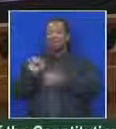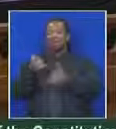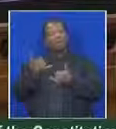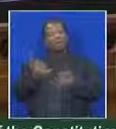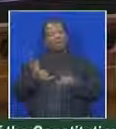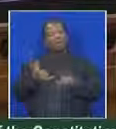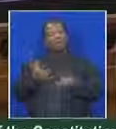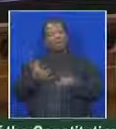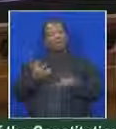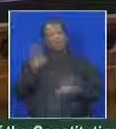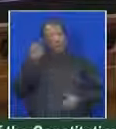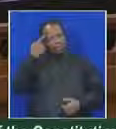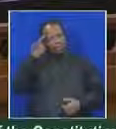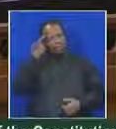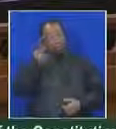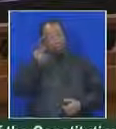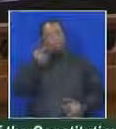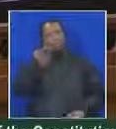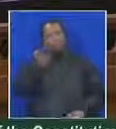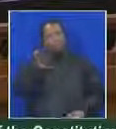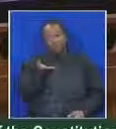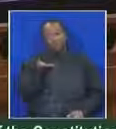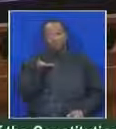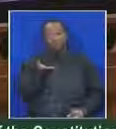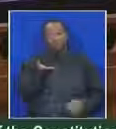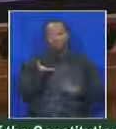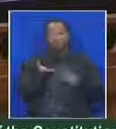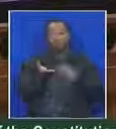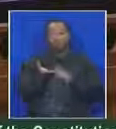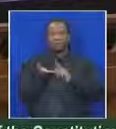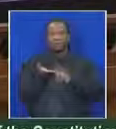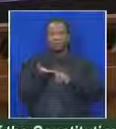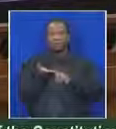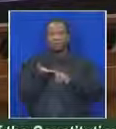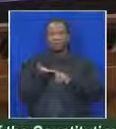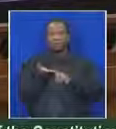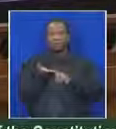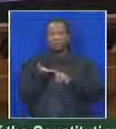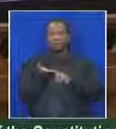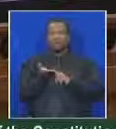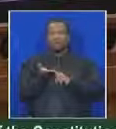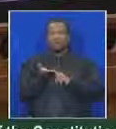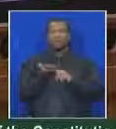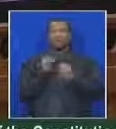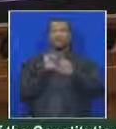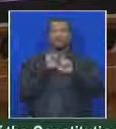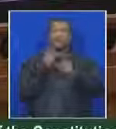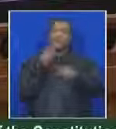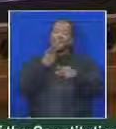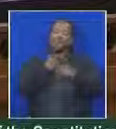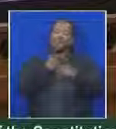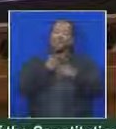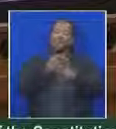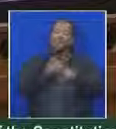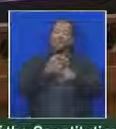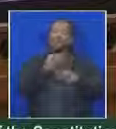this is contrary to the facts as they are also confirmed by the audio version of the